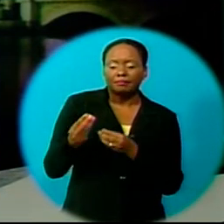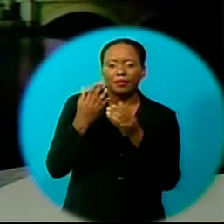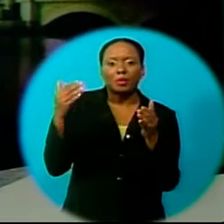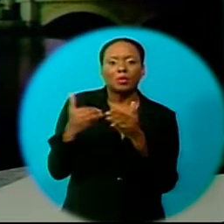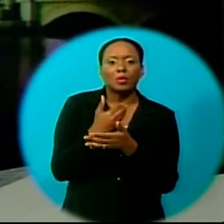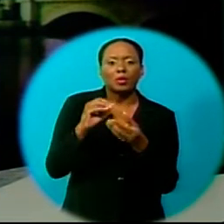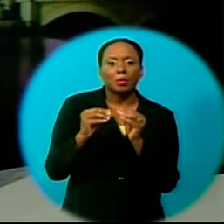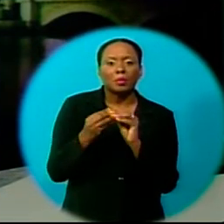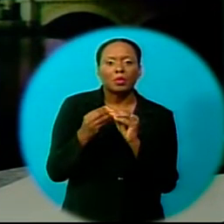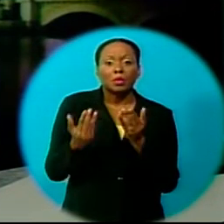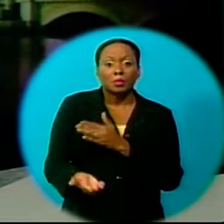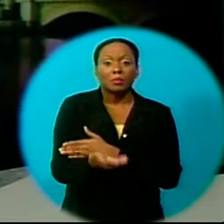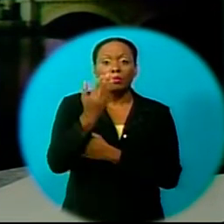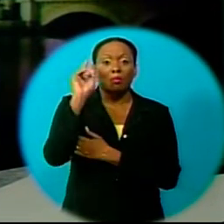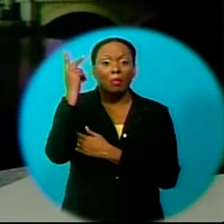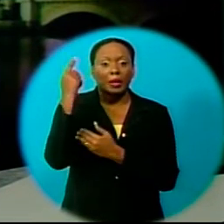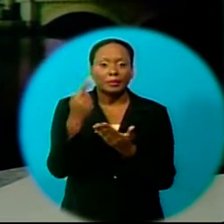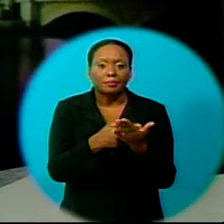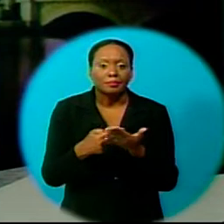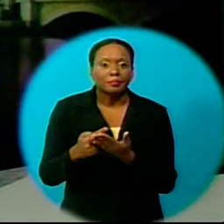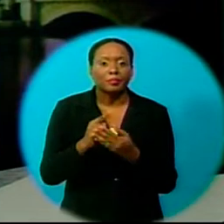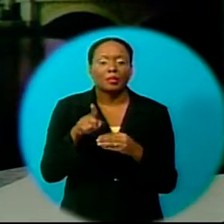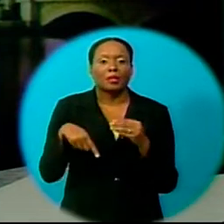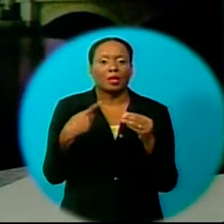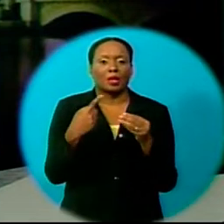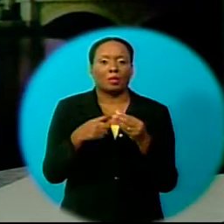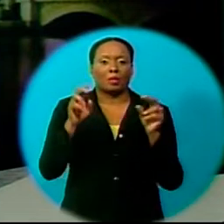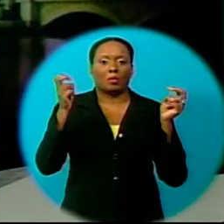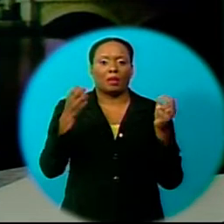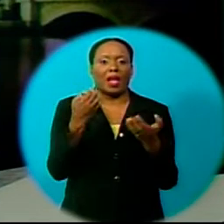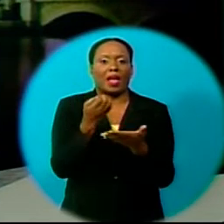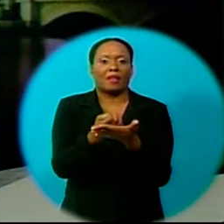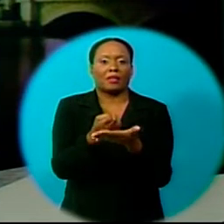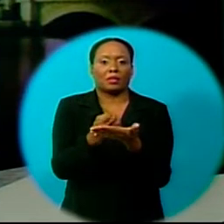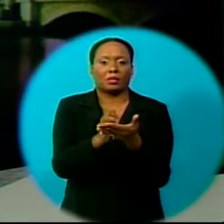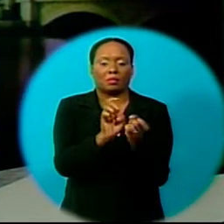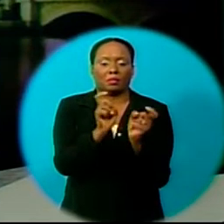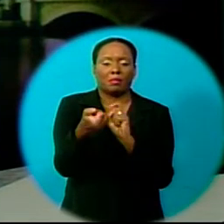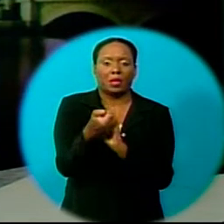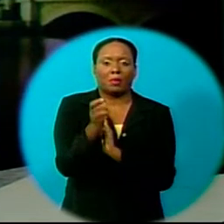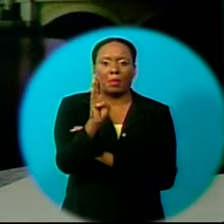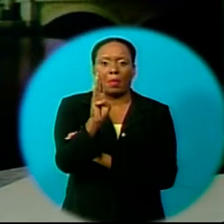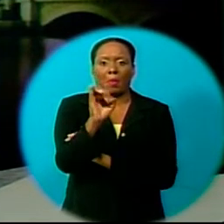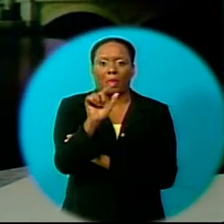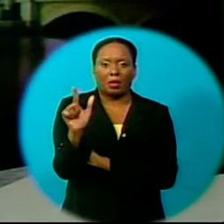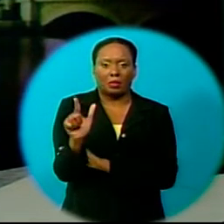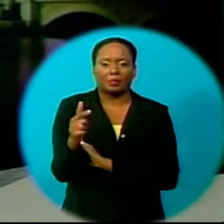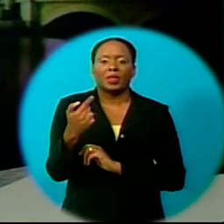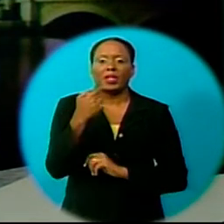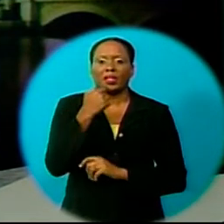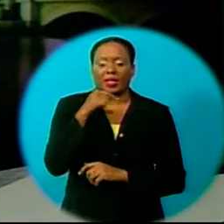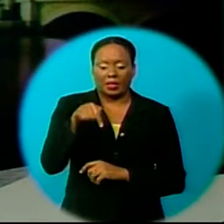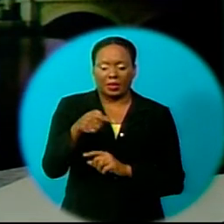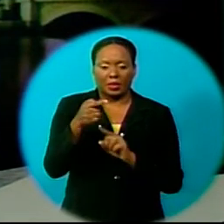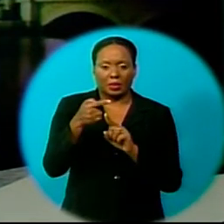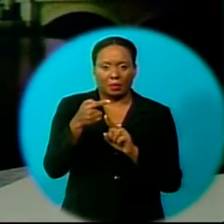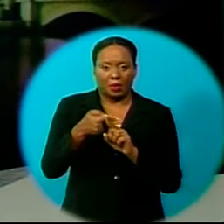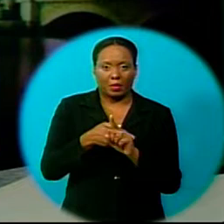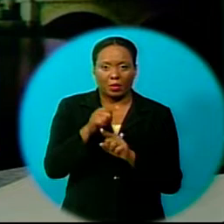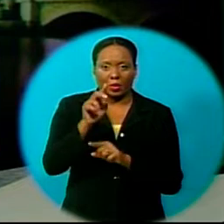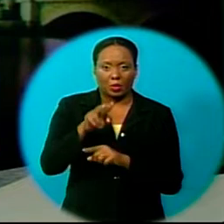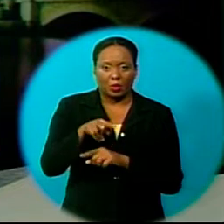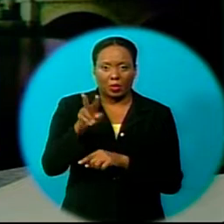in Parliament this morning during debate on the Evidence Amendment Bill. Mr. Brathwaite says as of the 22nd of this month, there were